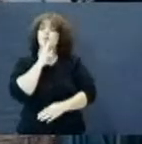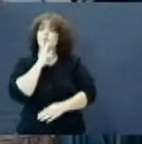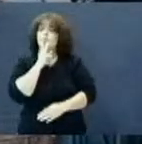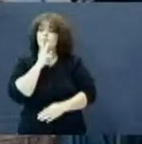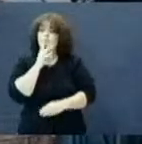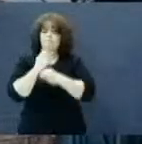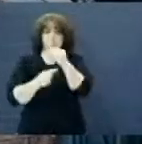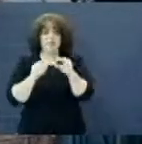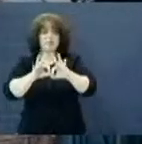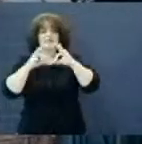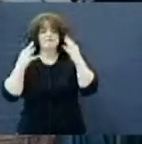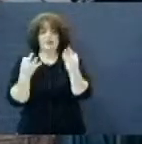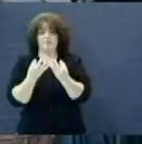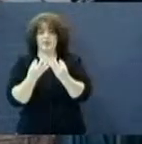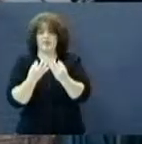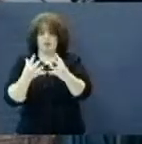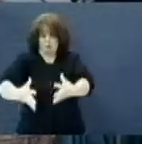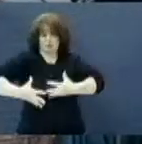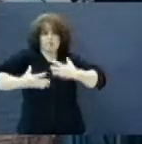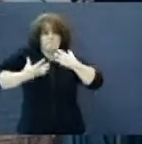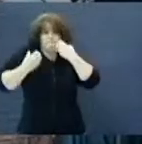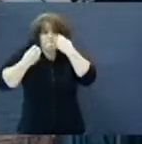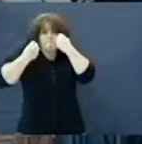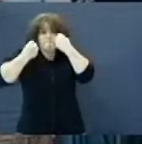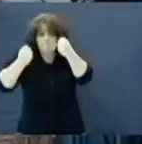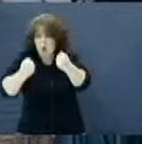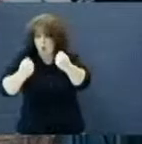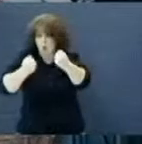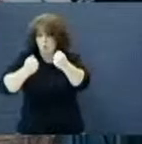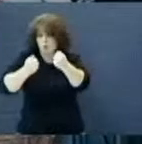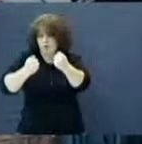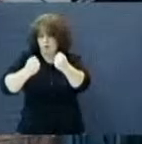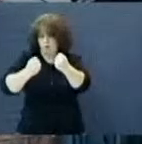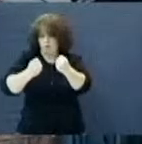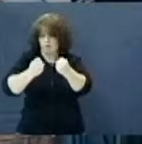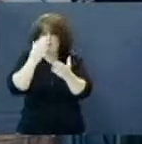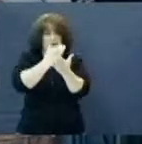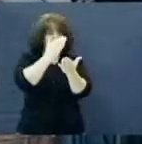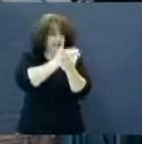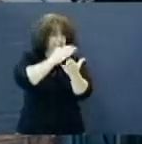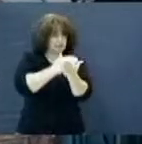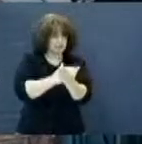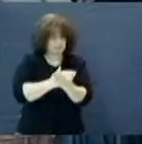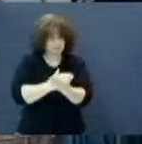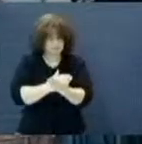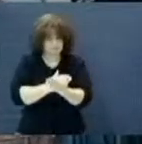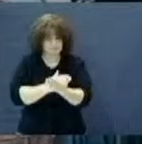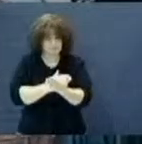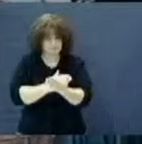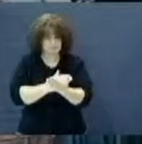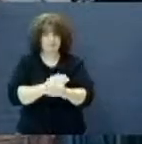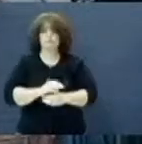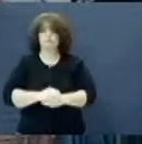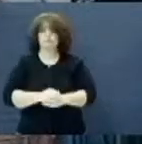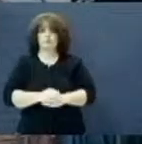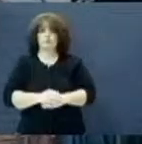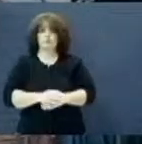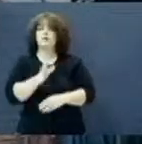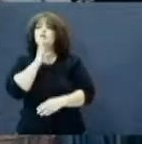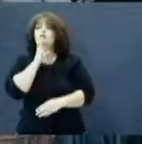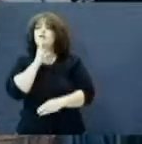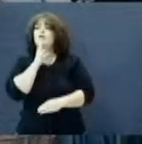probably the boldest lesson I have heard in years from a Sunday school teacher on the